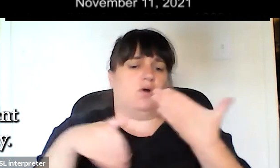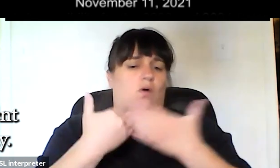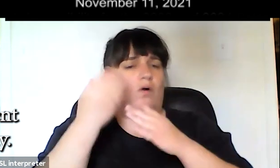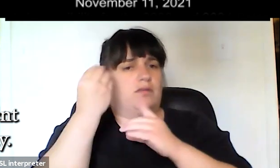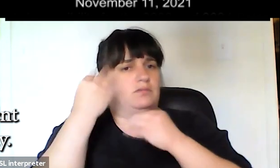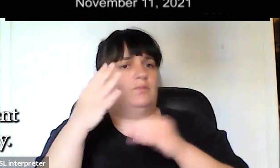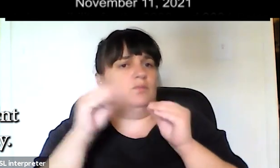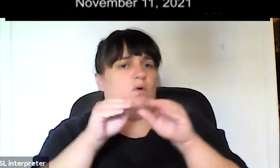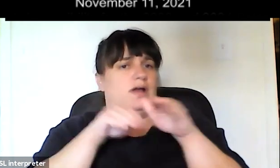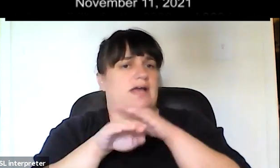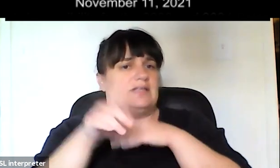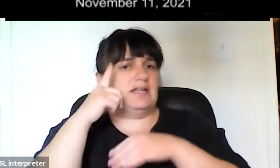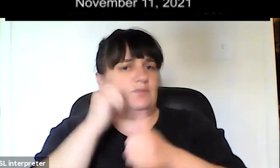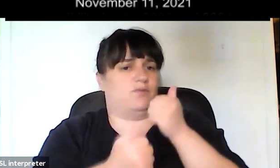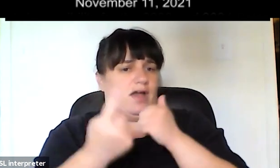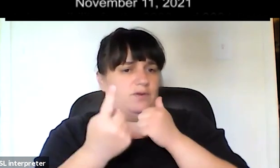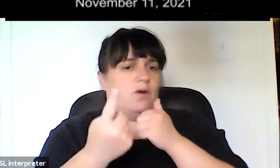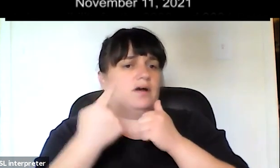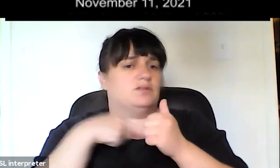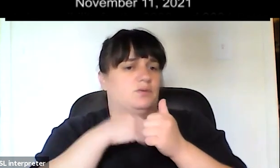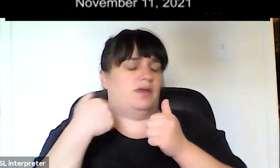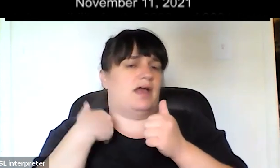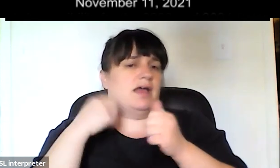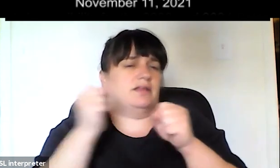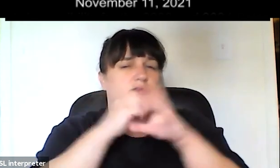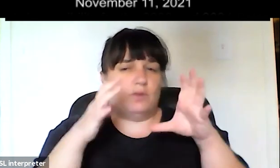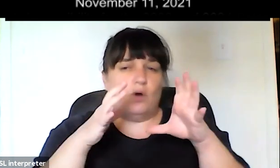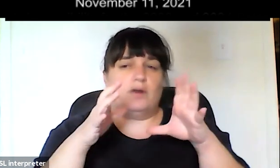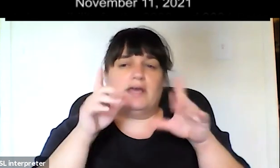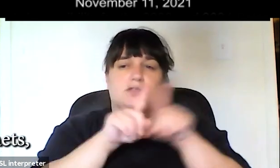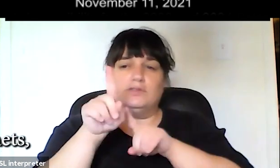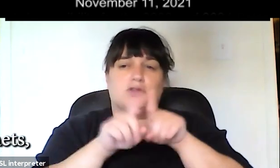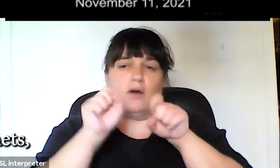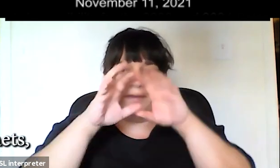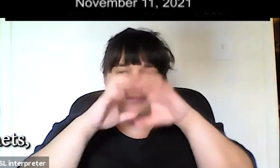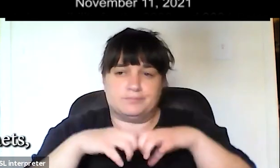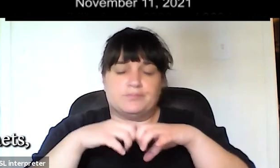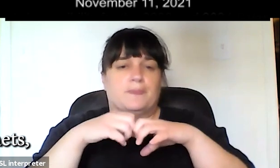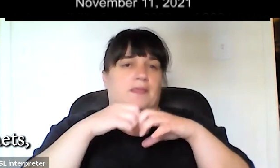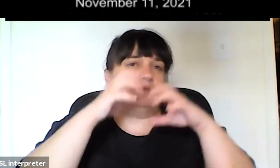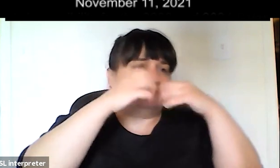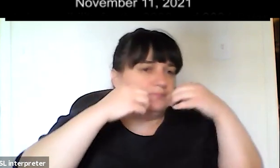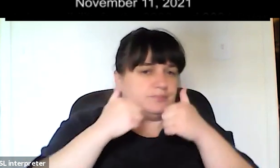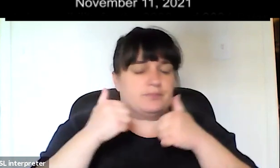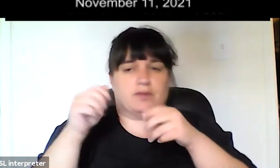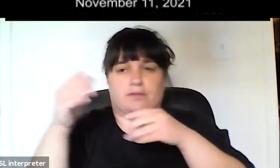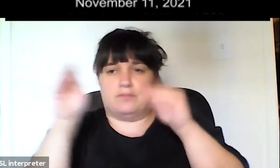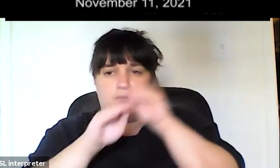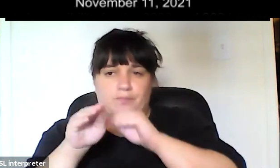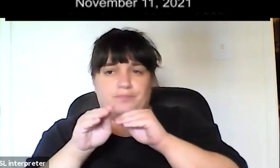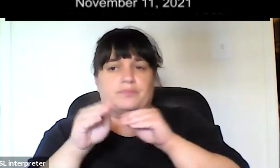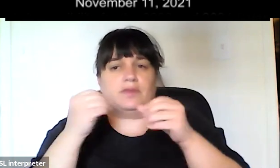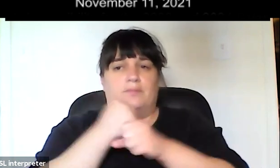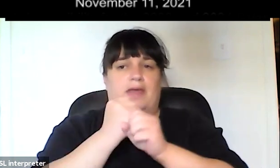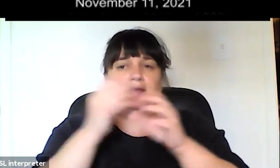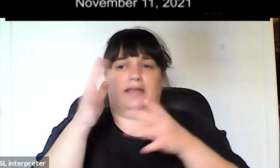more accessible for everybody. And so we had this exploded star that we could take apart and then put back together with magnets, and it just made it